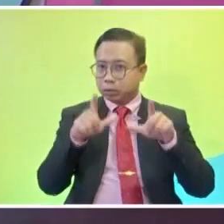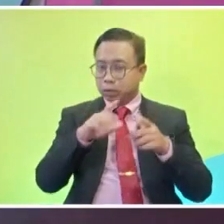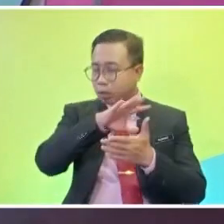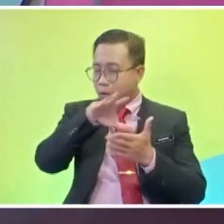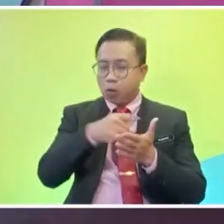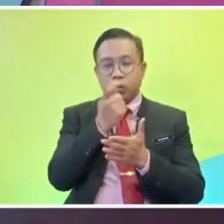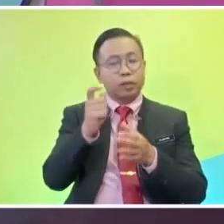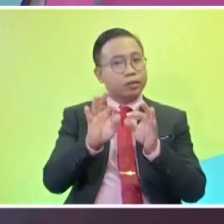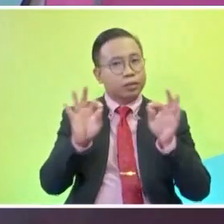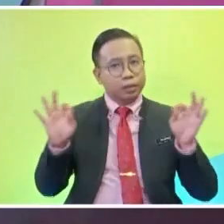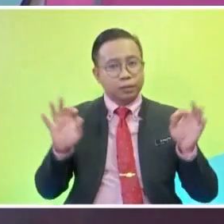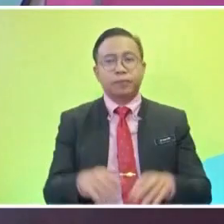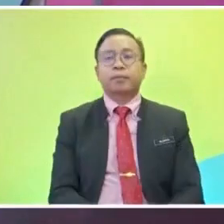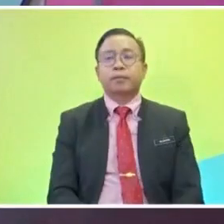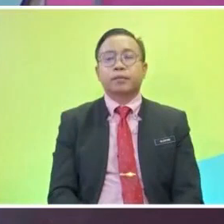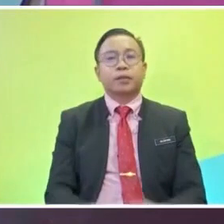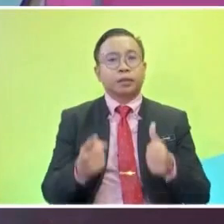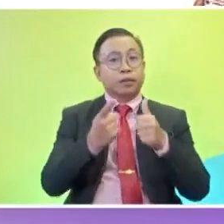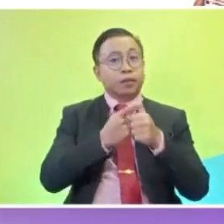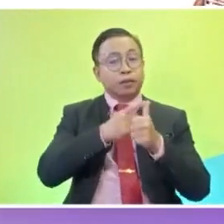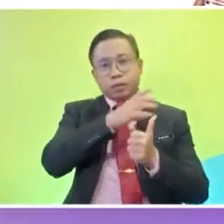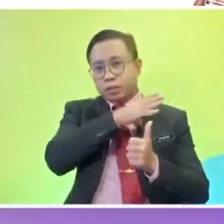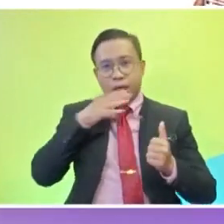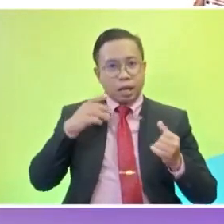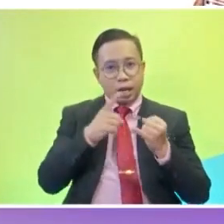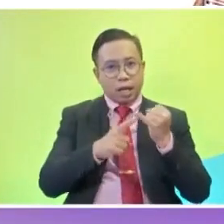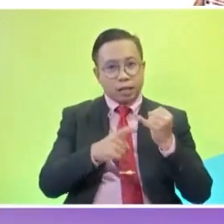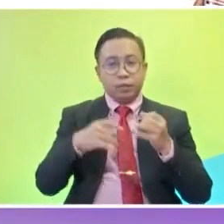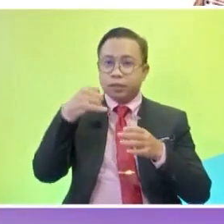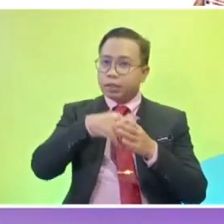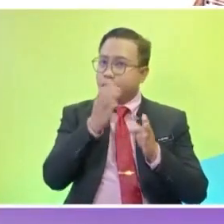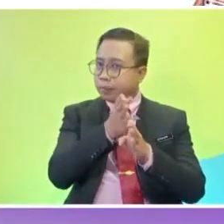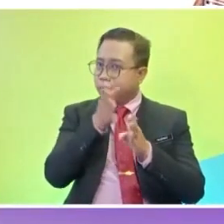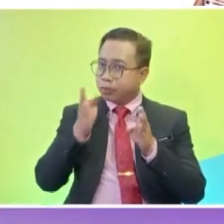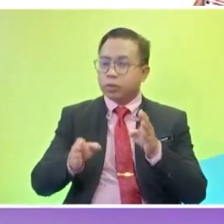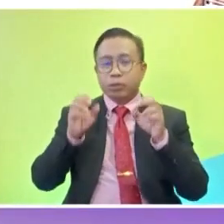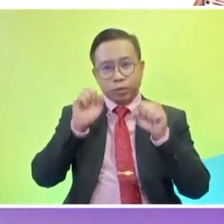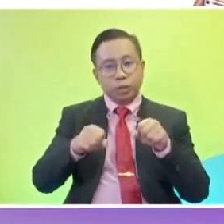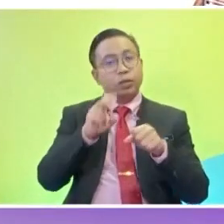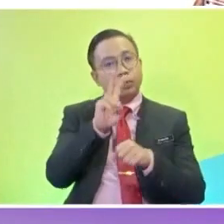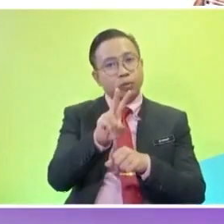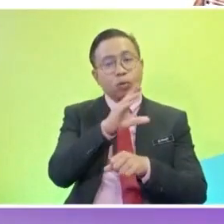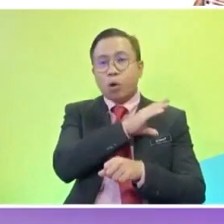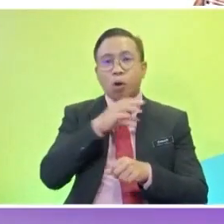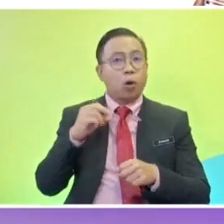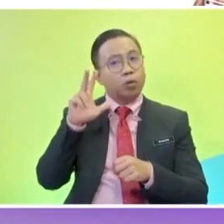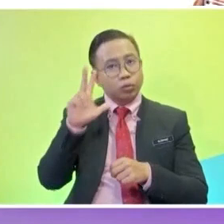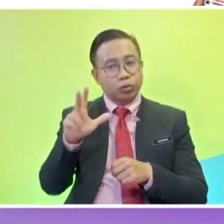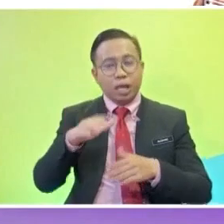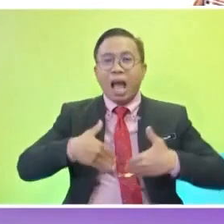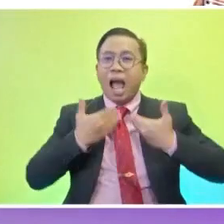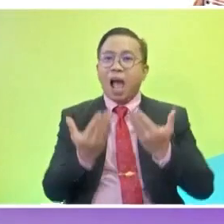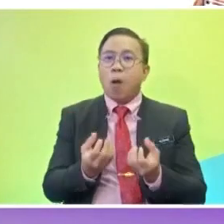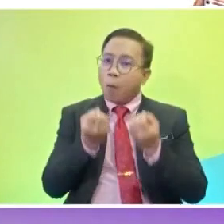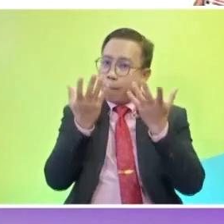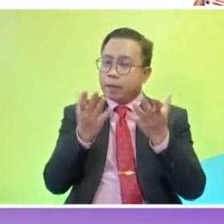the sentences. So for the first and the last one, you can put, but the in between, you can put either one or two or three, depending on how many steps you